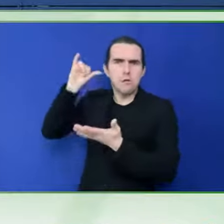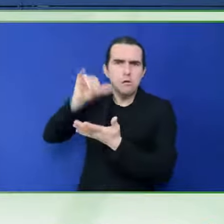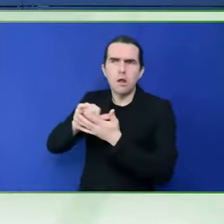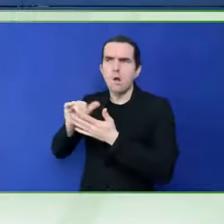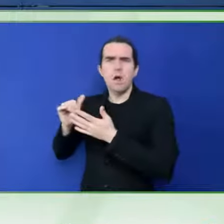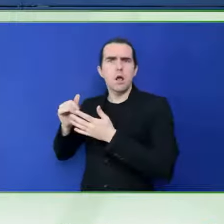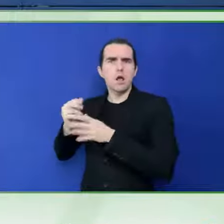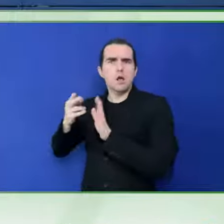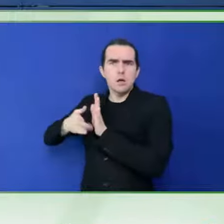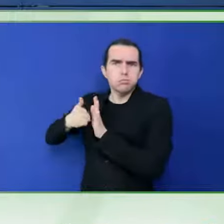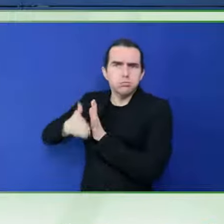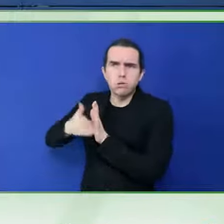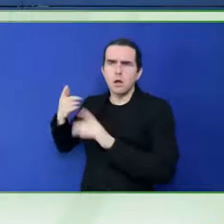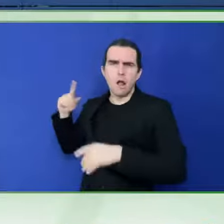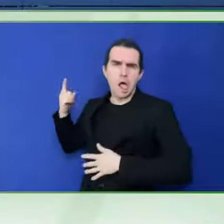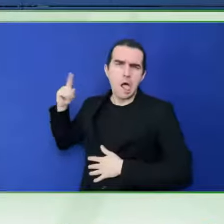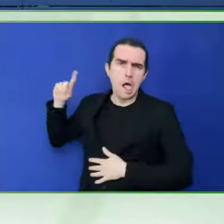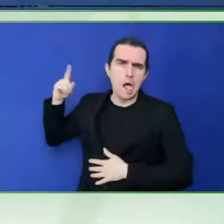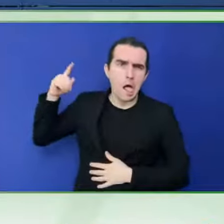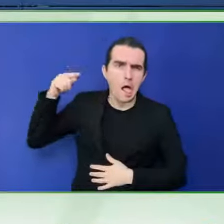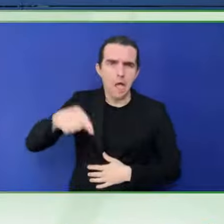are.